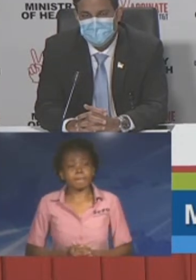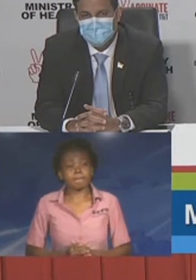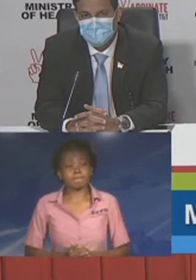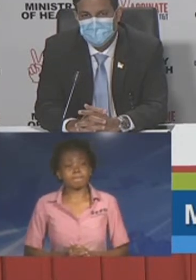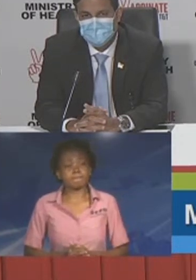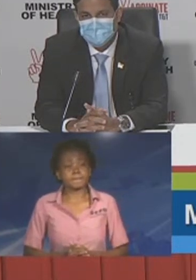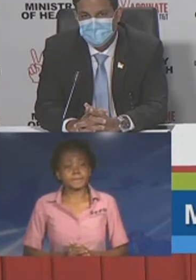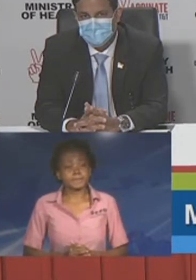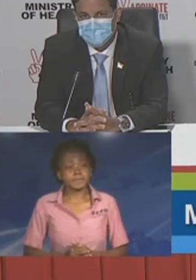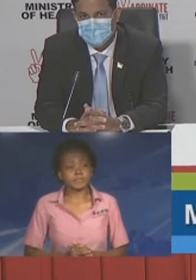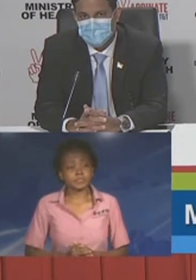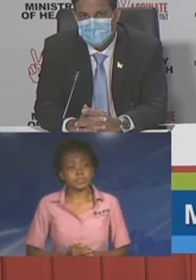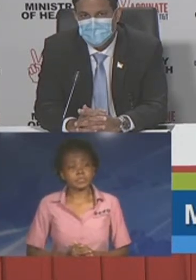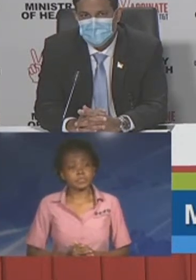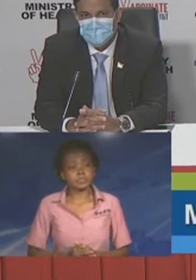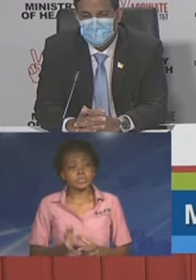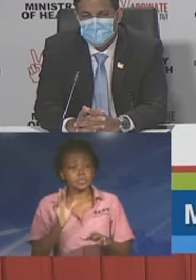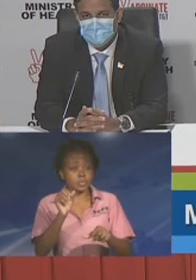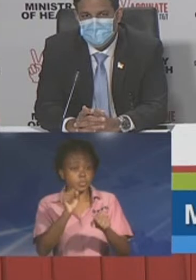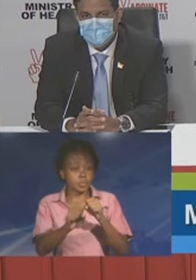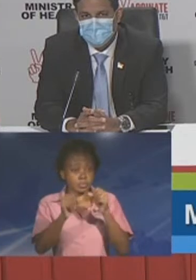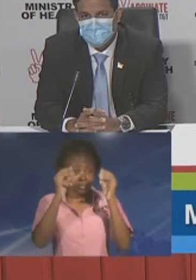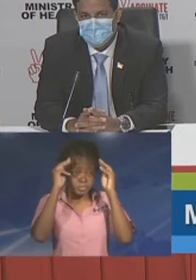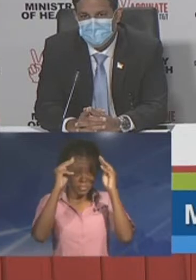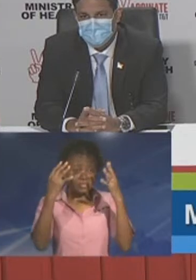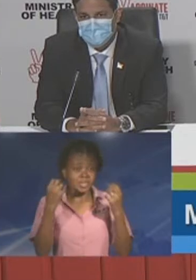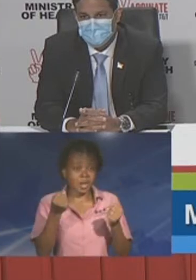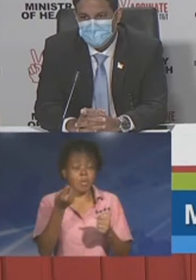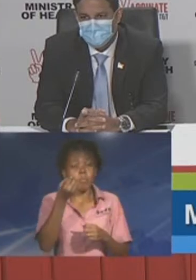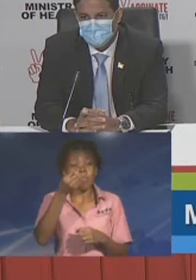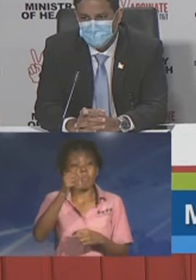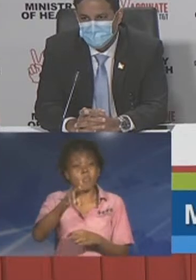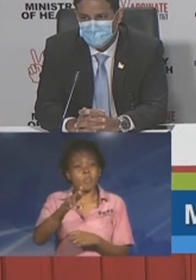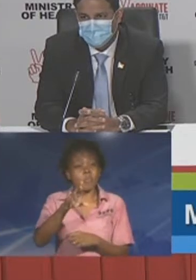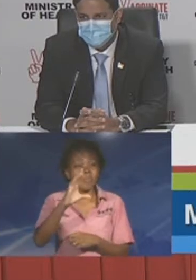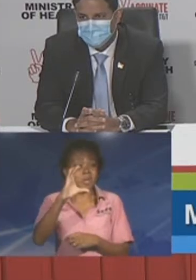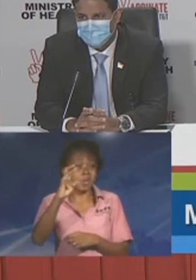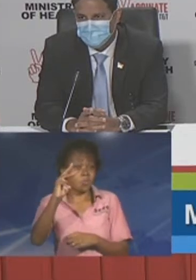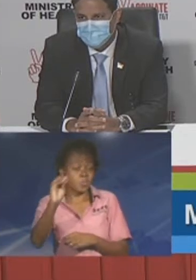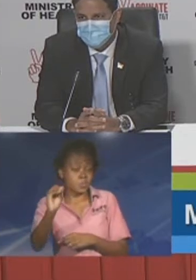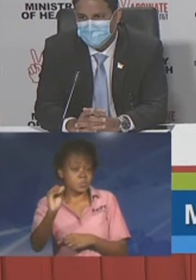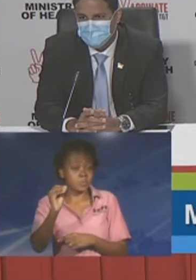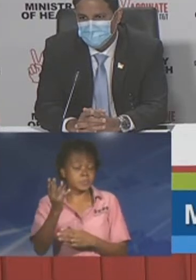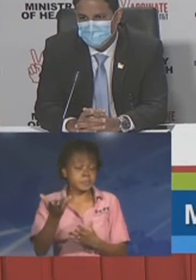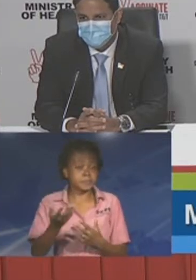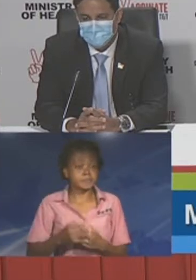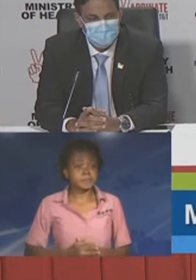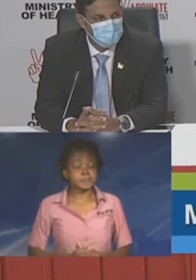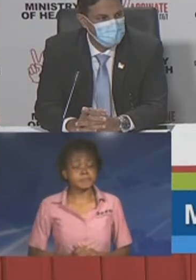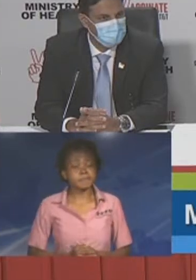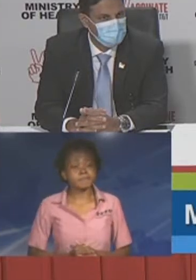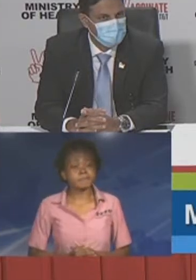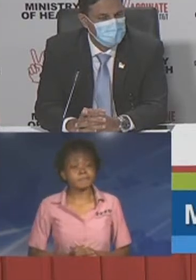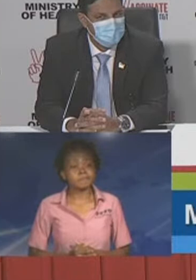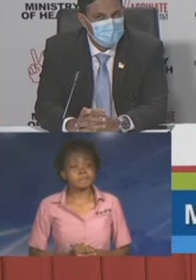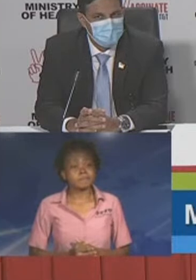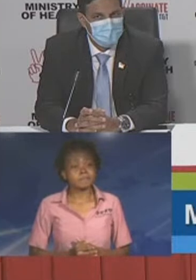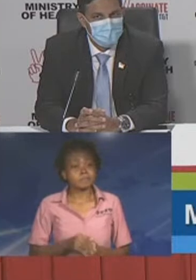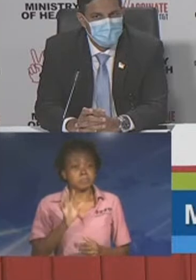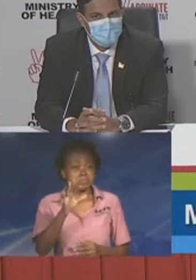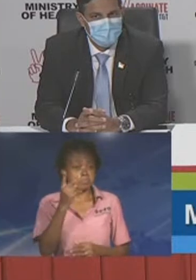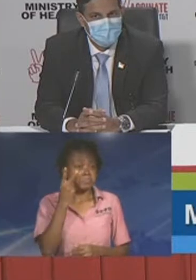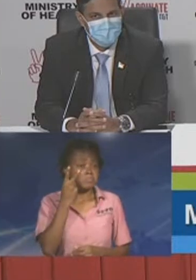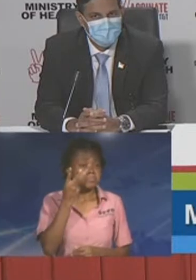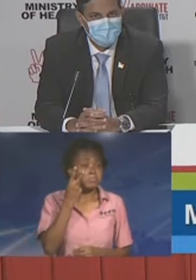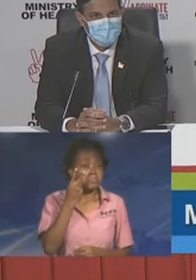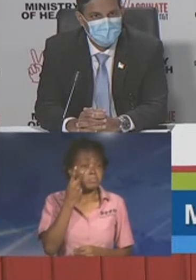So for Minister or CMO, with the type of really weather we've been seeing and the Sahara dust, is there a lot of influenza